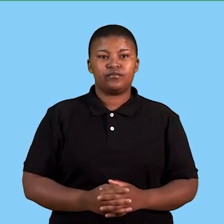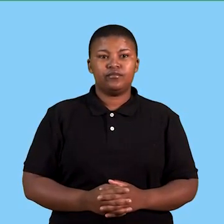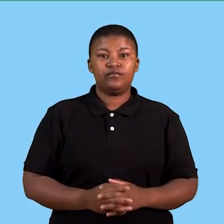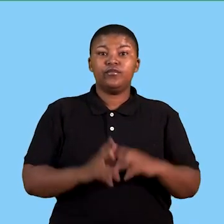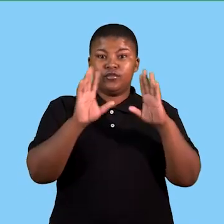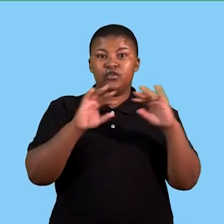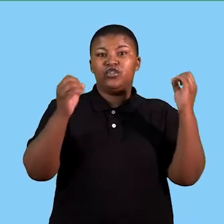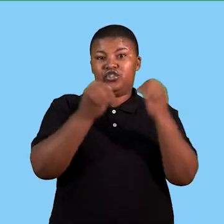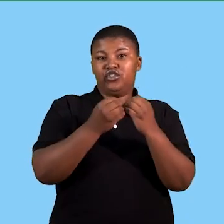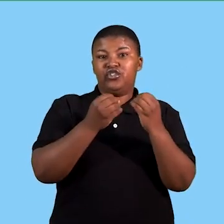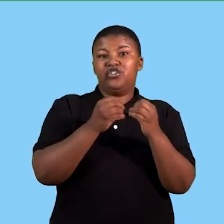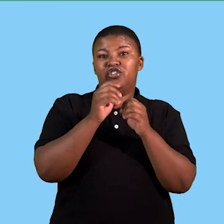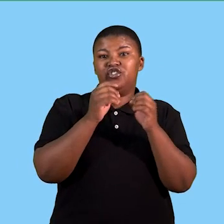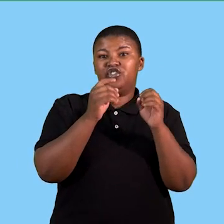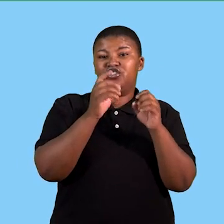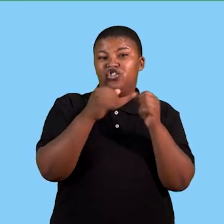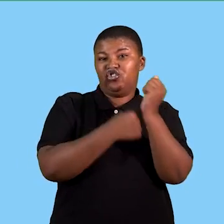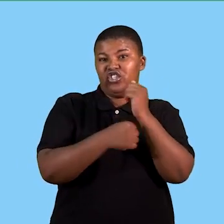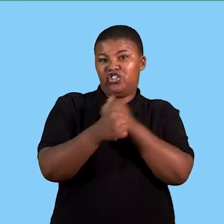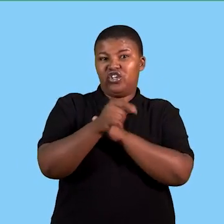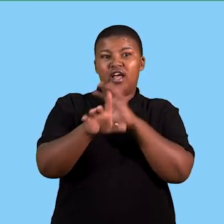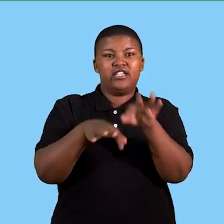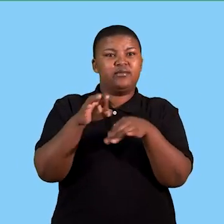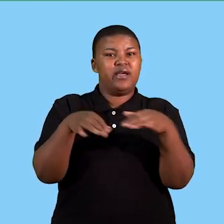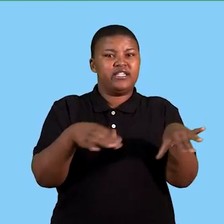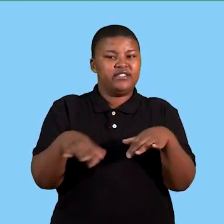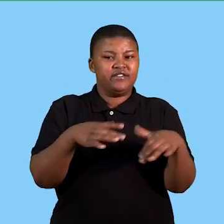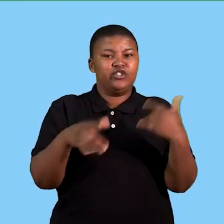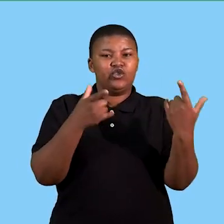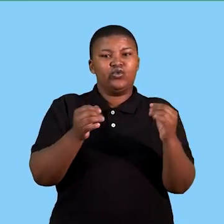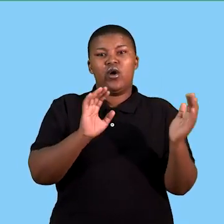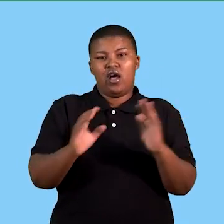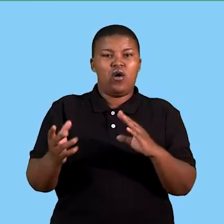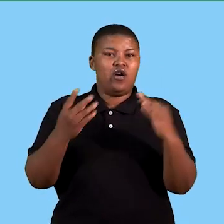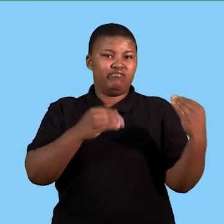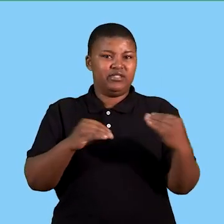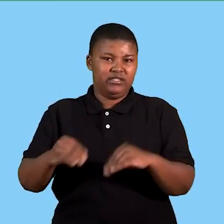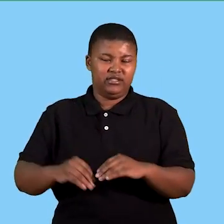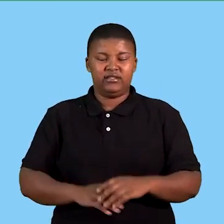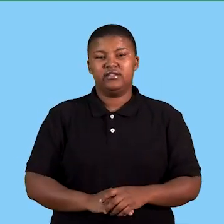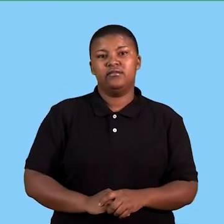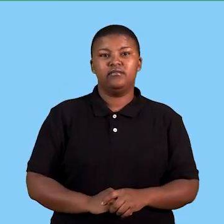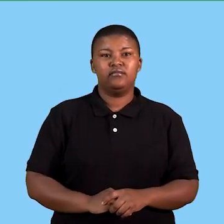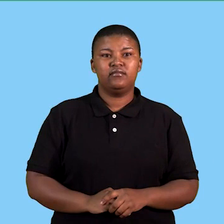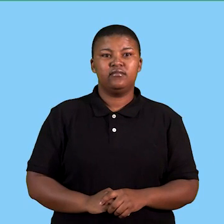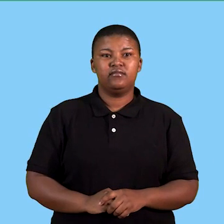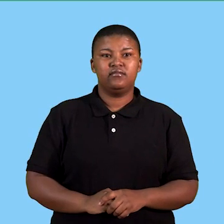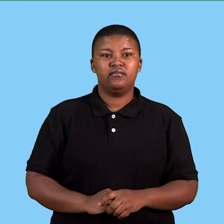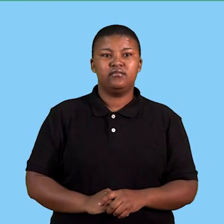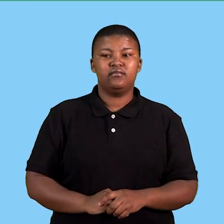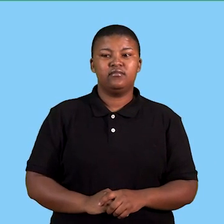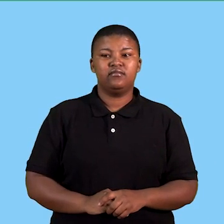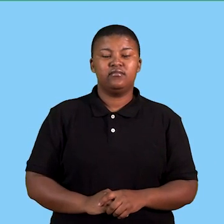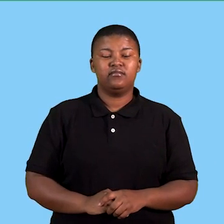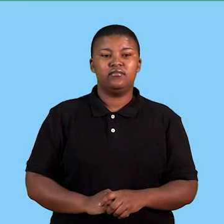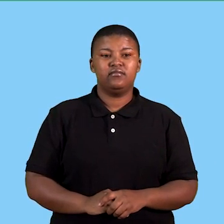an idea of how activities are conducted in the business. Secondly,